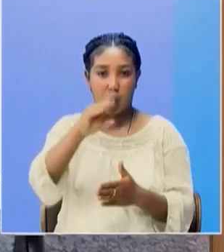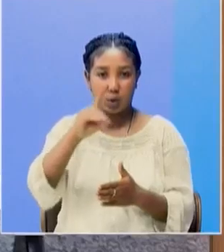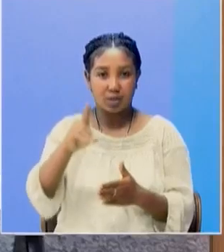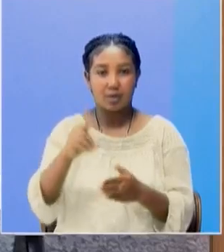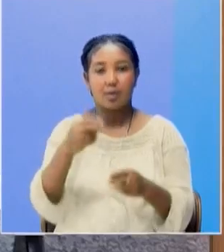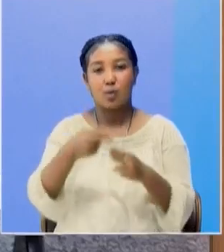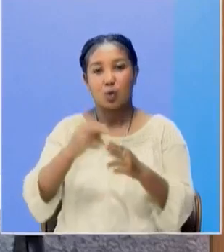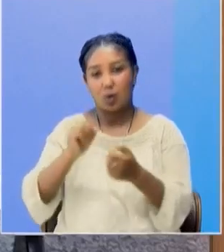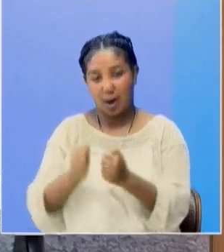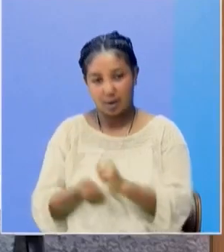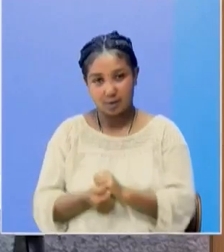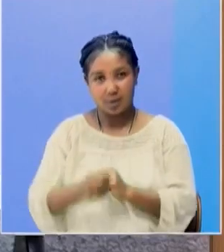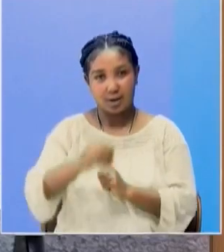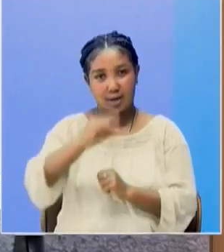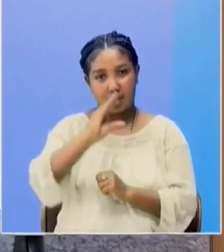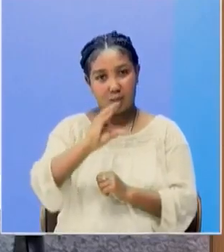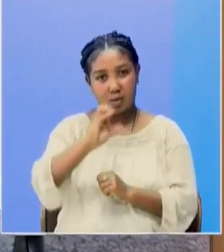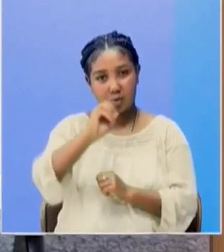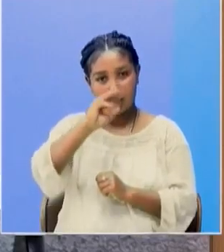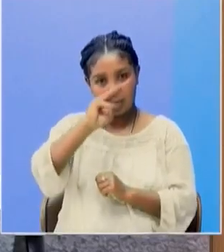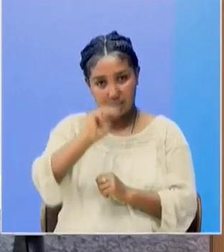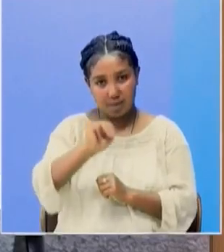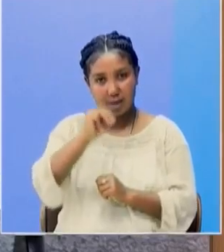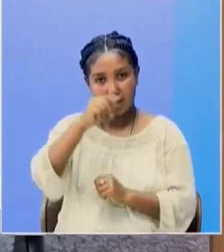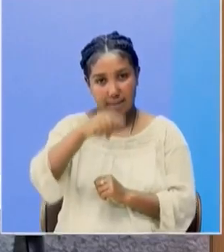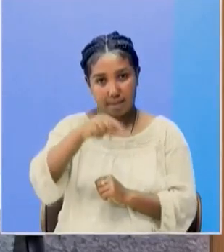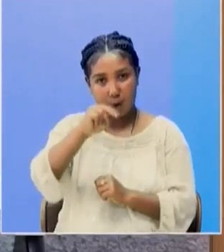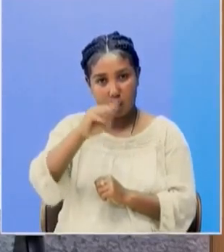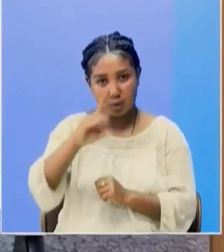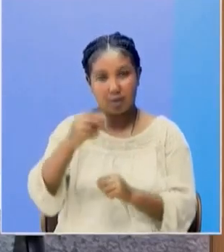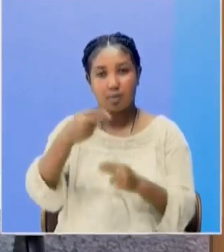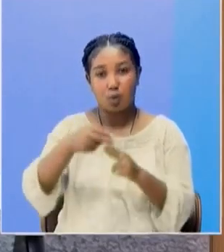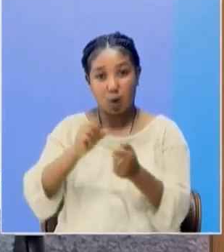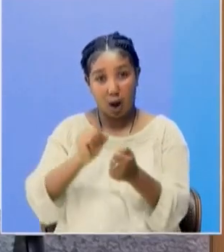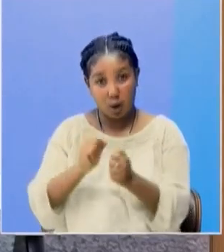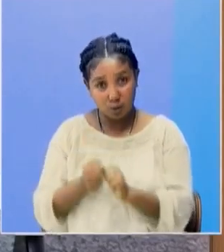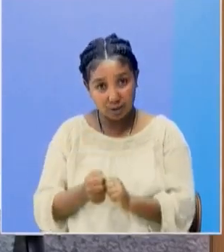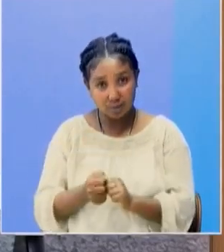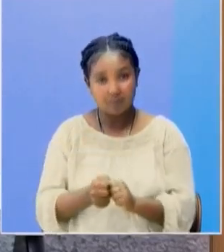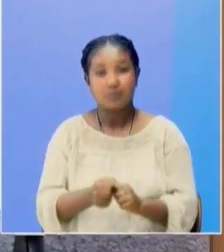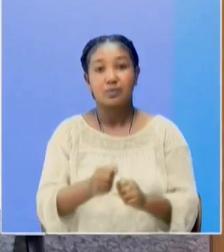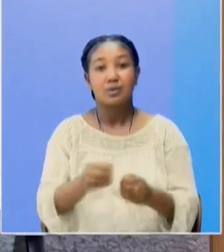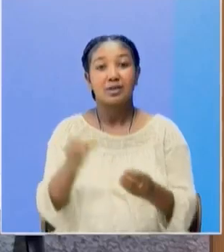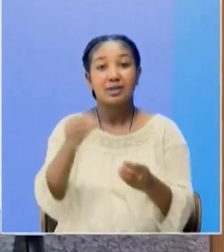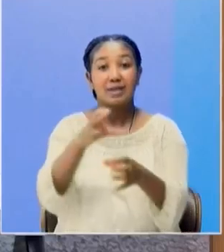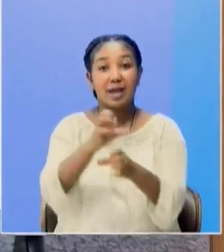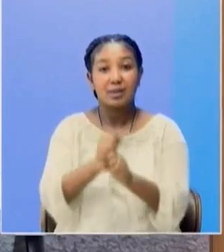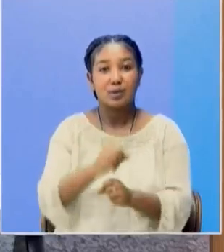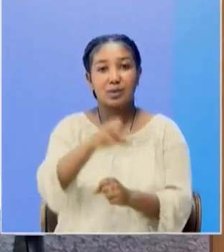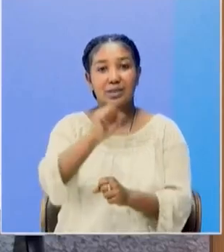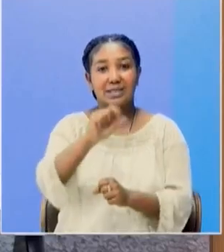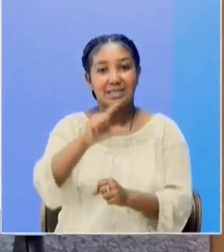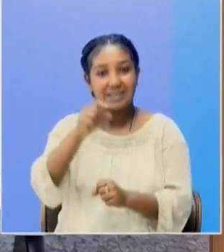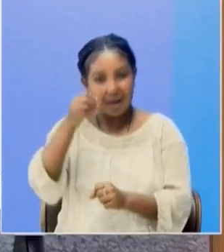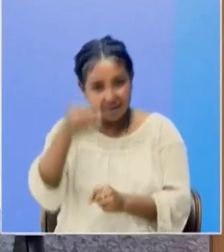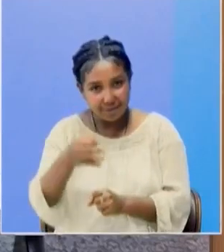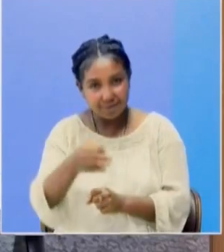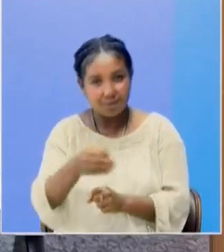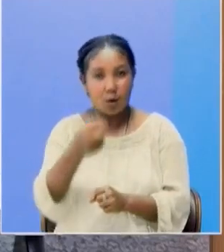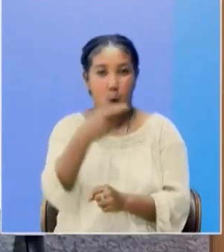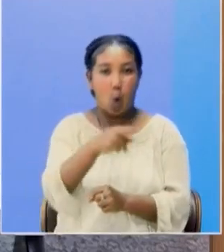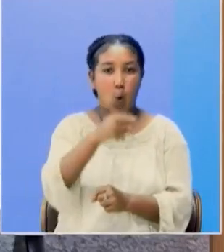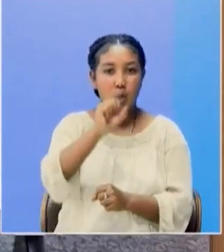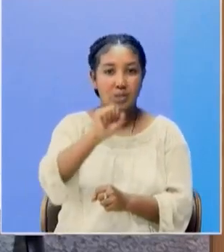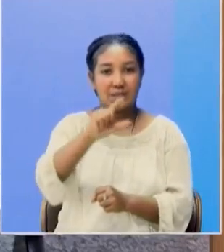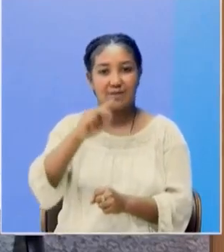pronouns. Compound pronouns are the pronouns which take self and service.